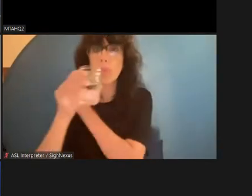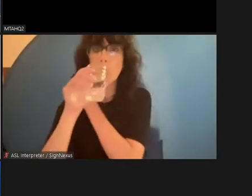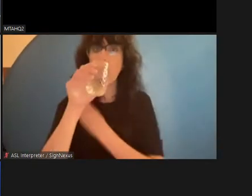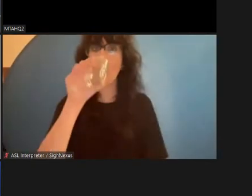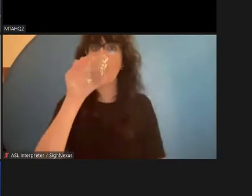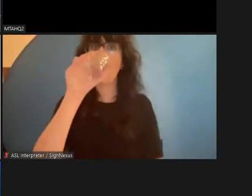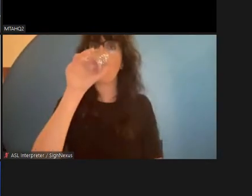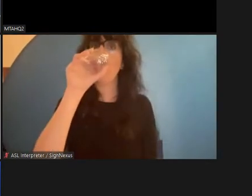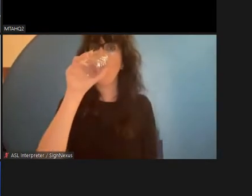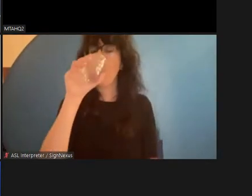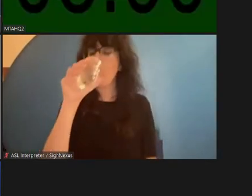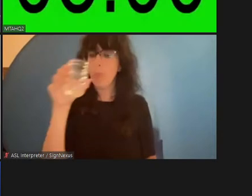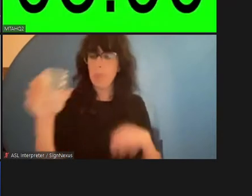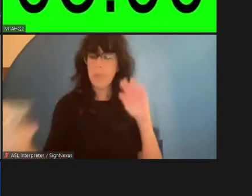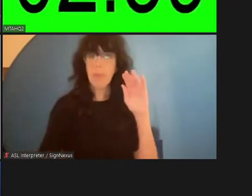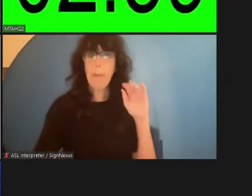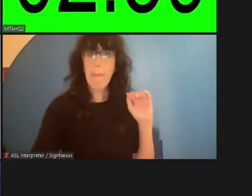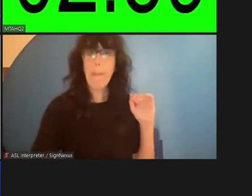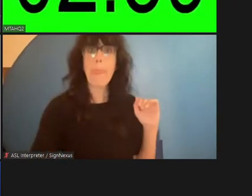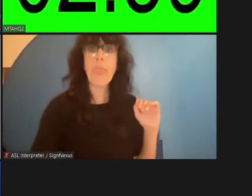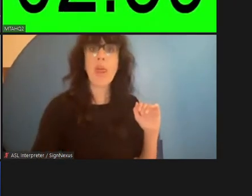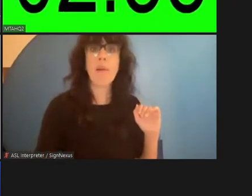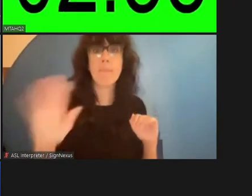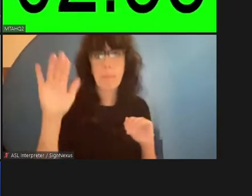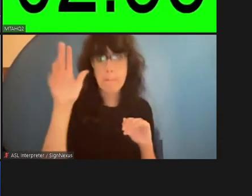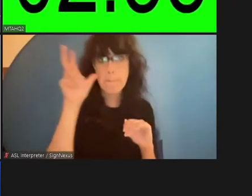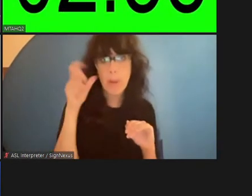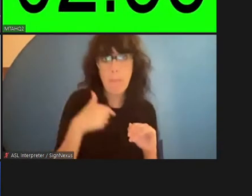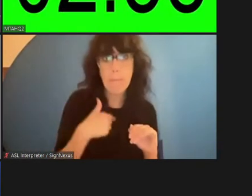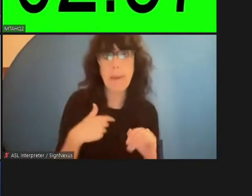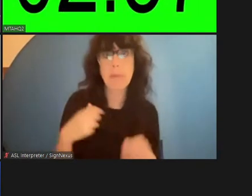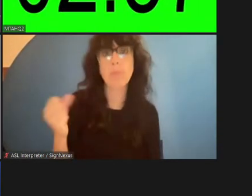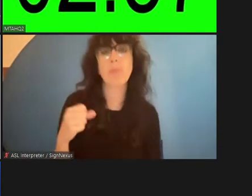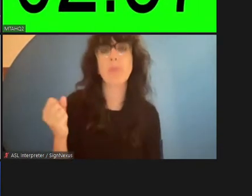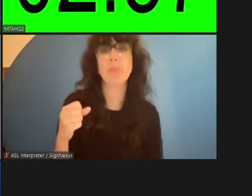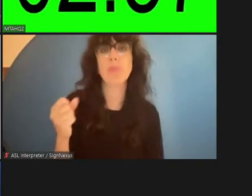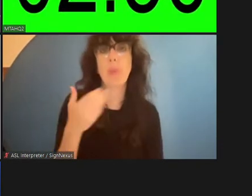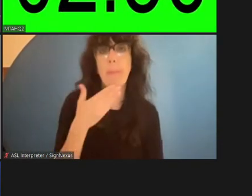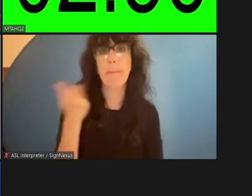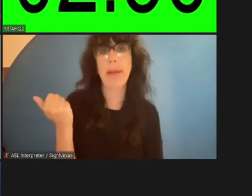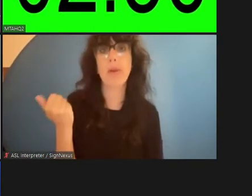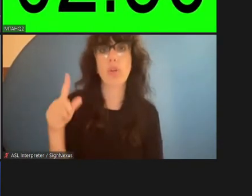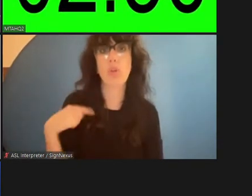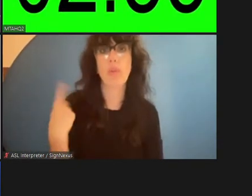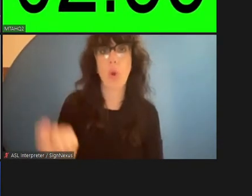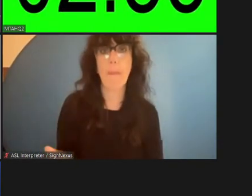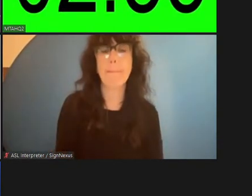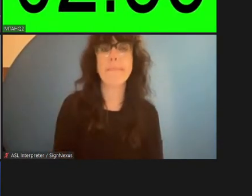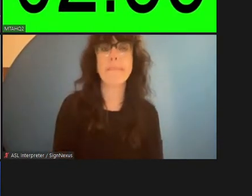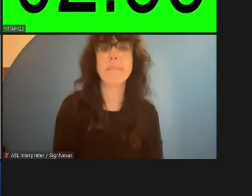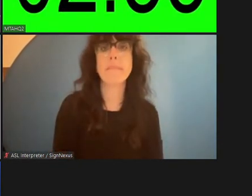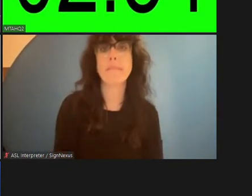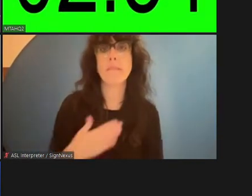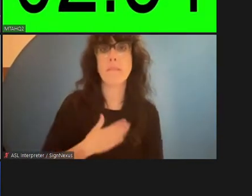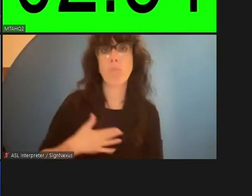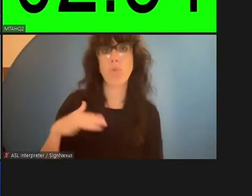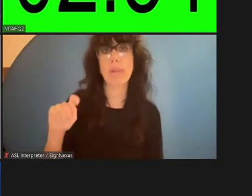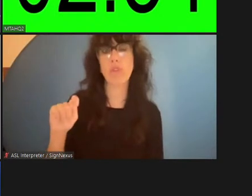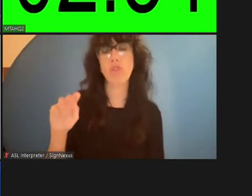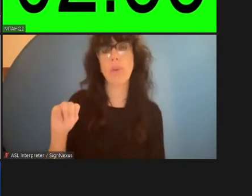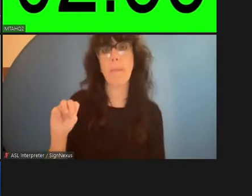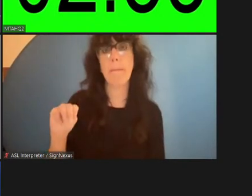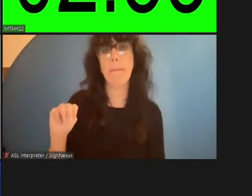hello you guys you guys hear me yes this time it's better so far appreciate it okay